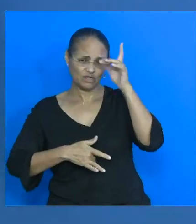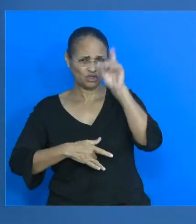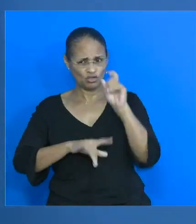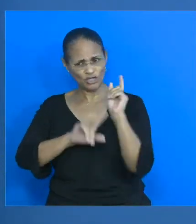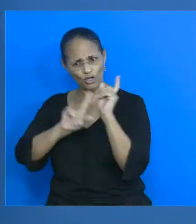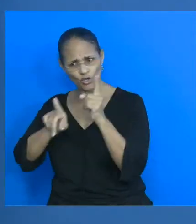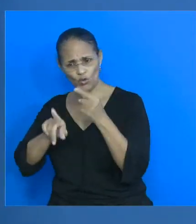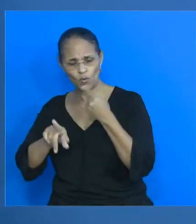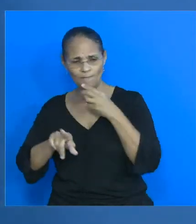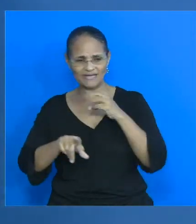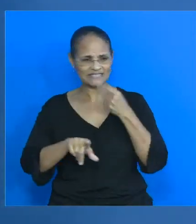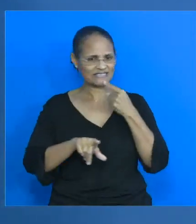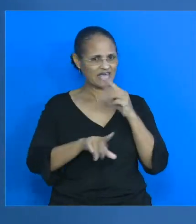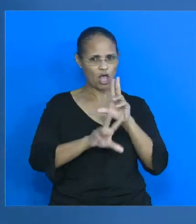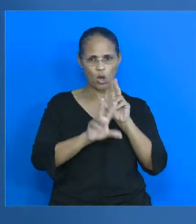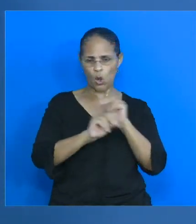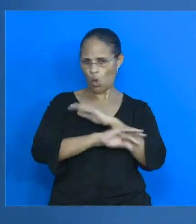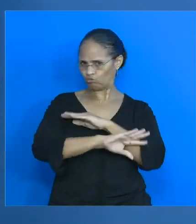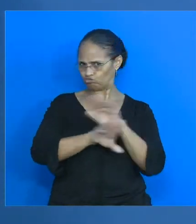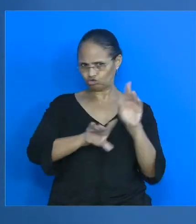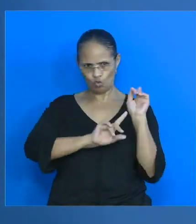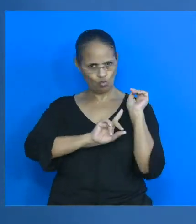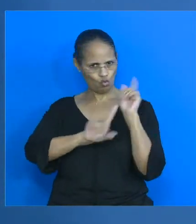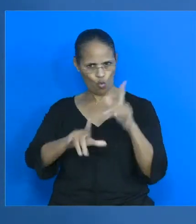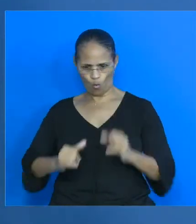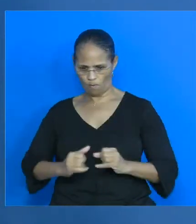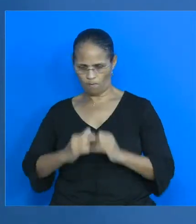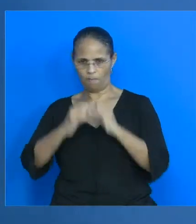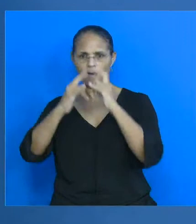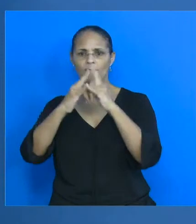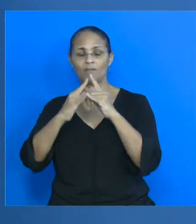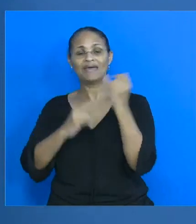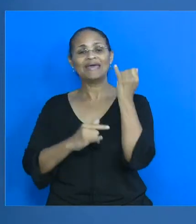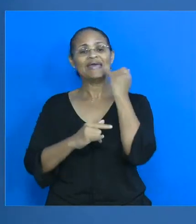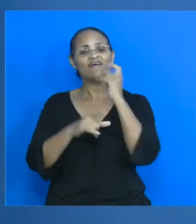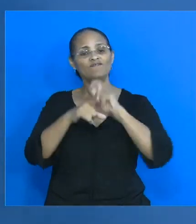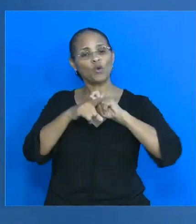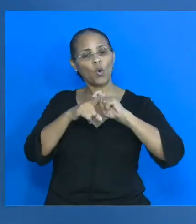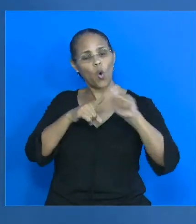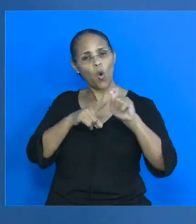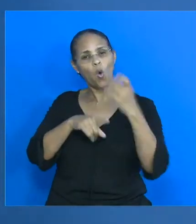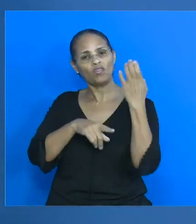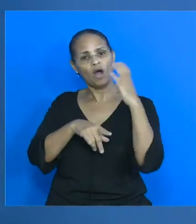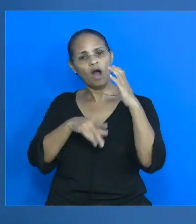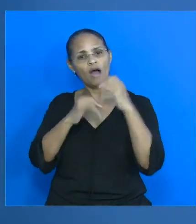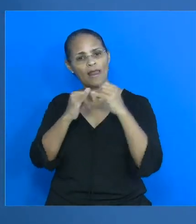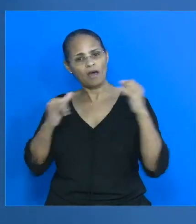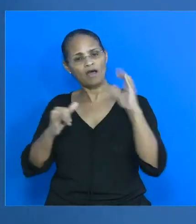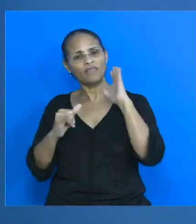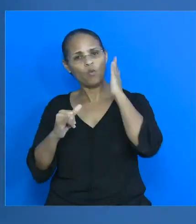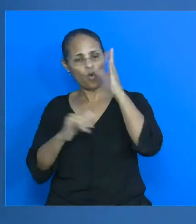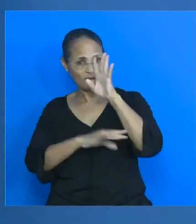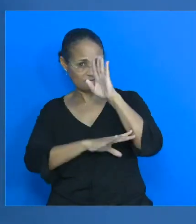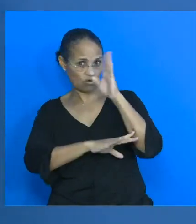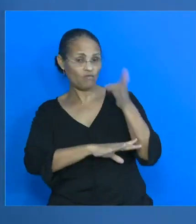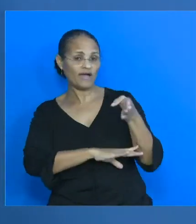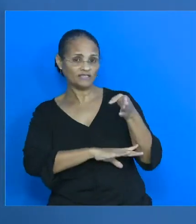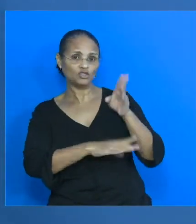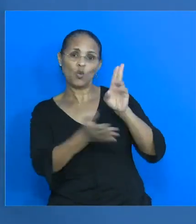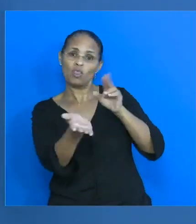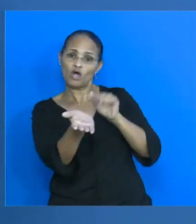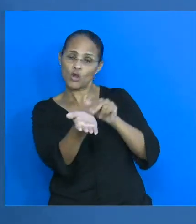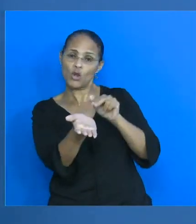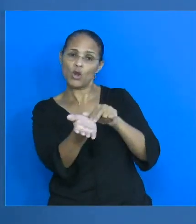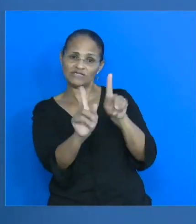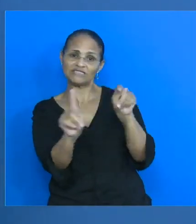are discouraging them from attending the pop-up. If they call the COVID hotline, they will be directed to the nursing